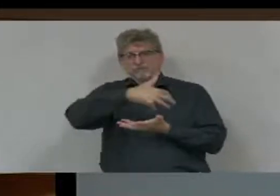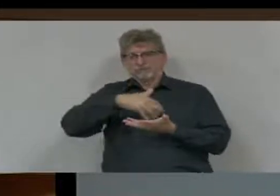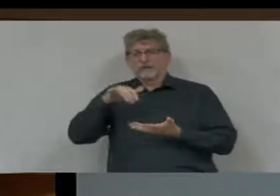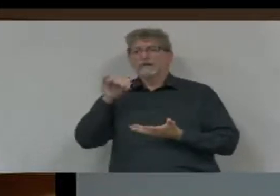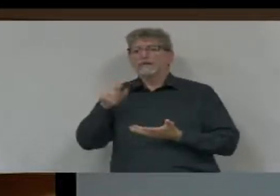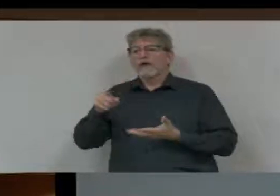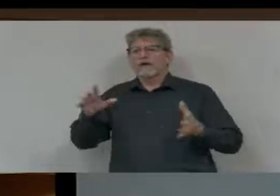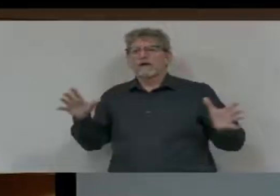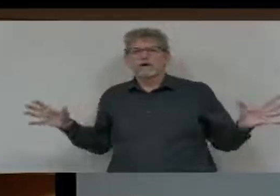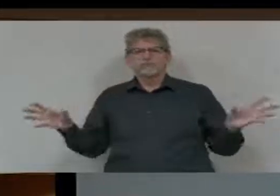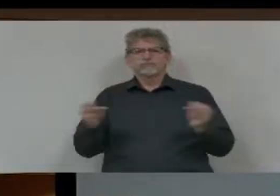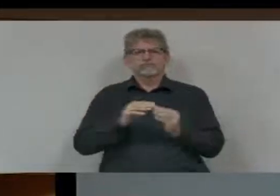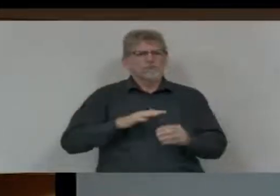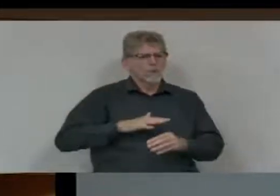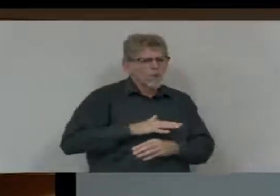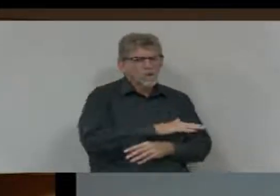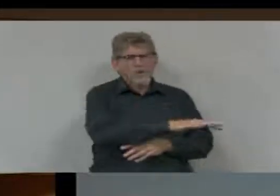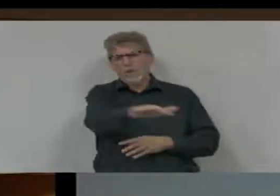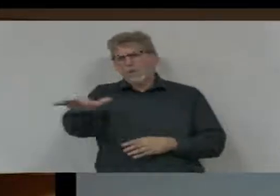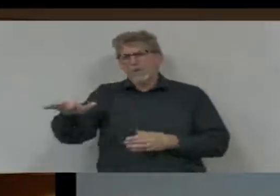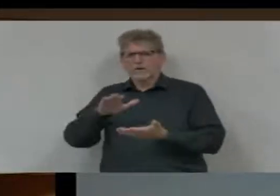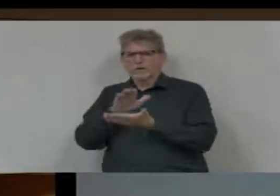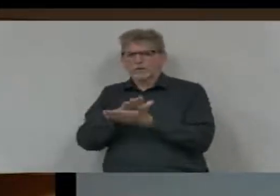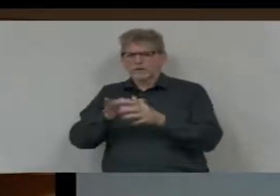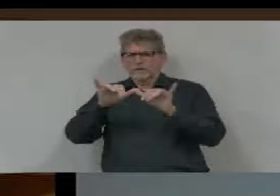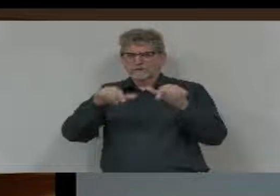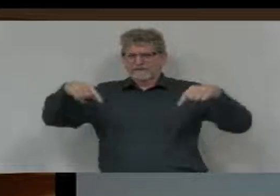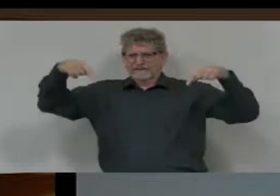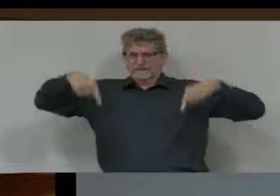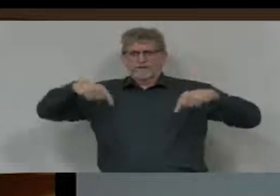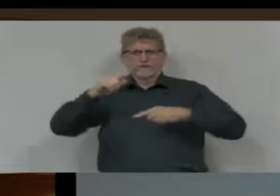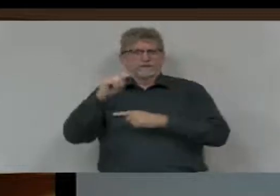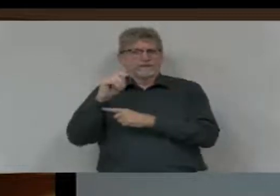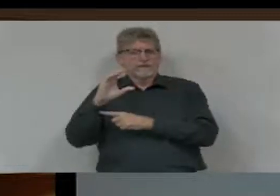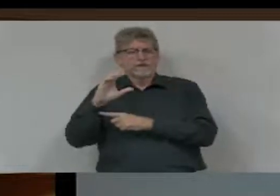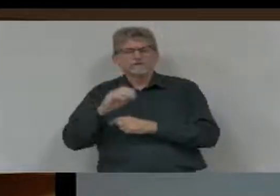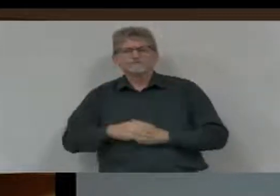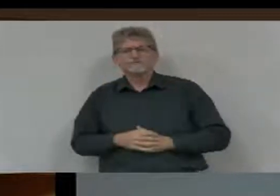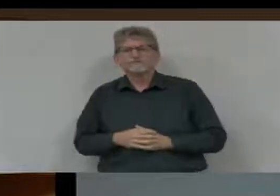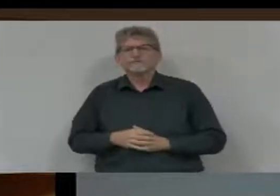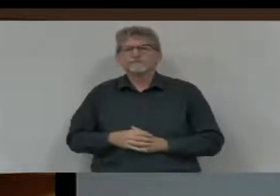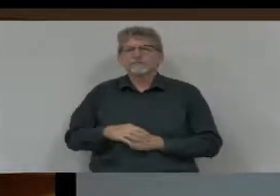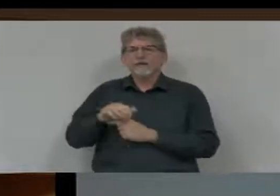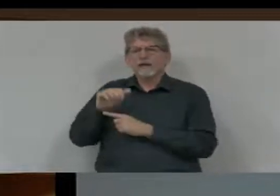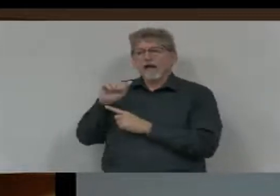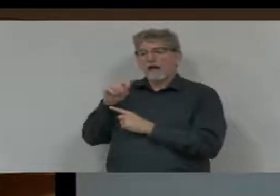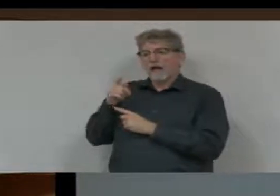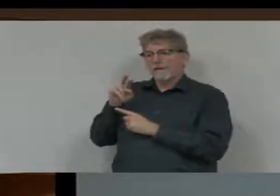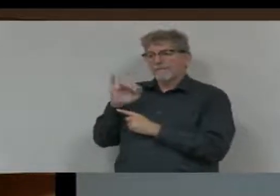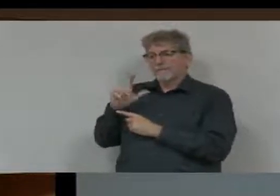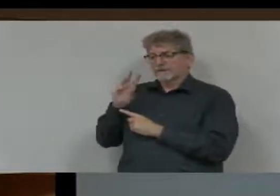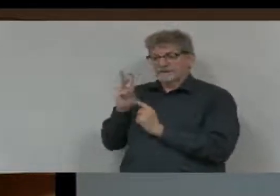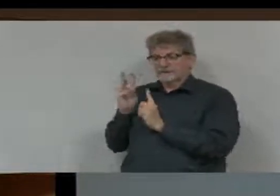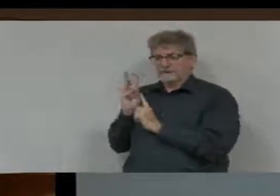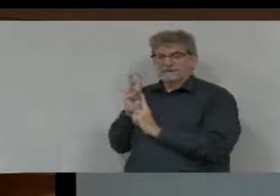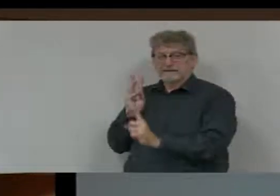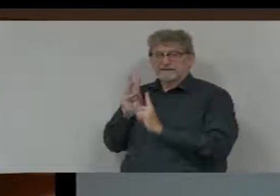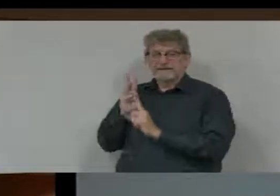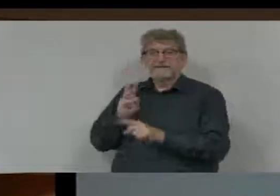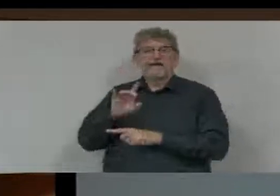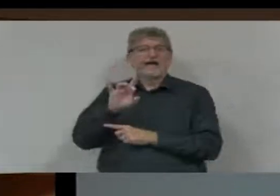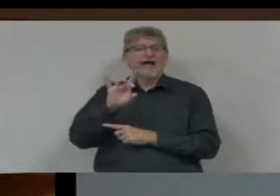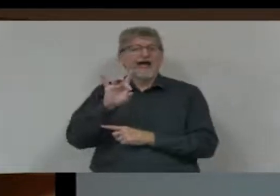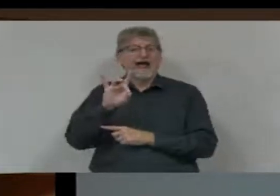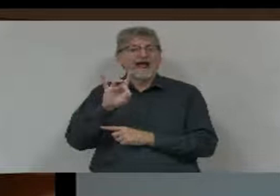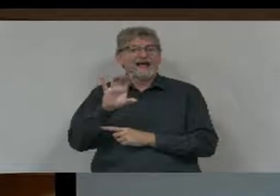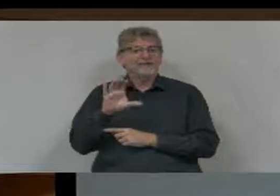schools and school systems in Tippecanoe County. As of April 6th, a total of 1,811